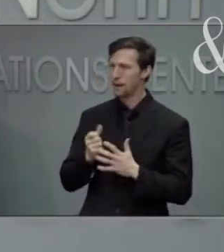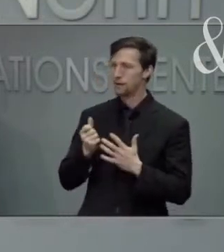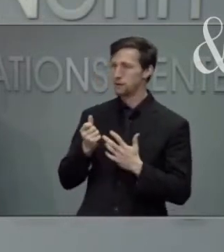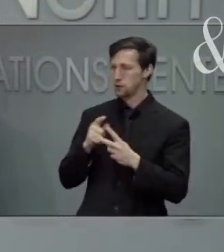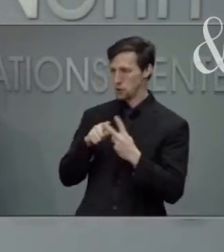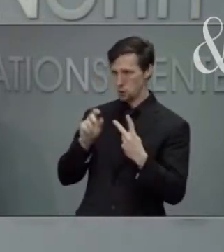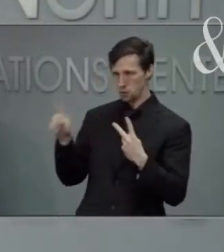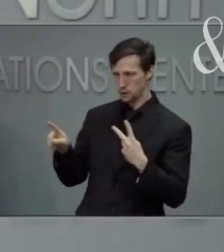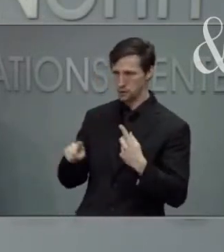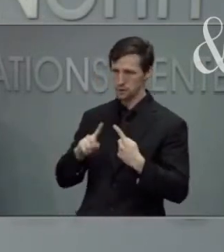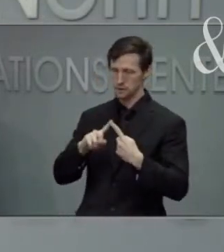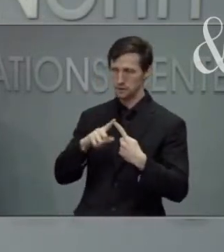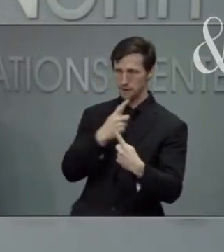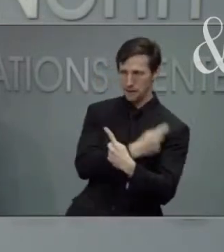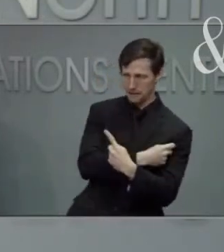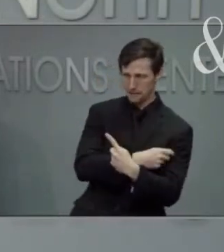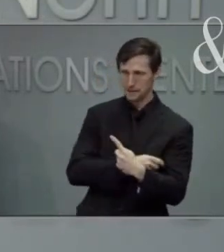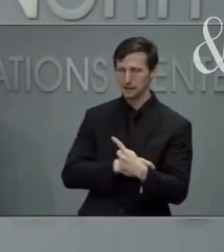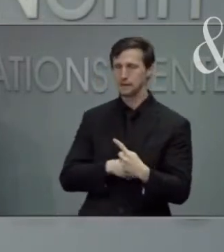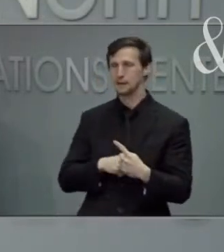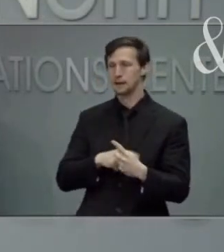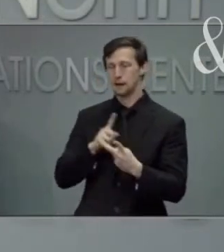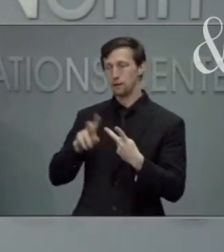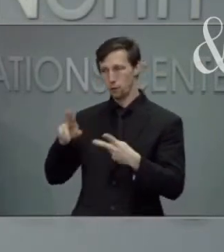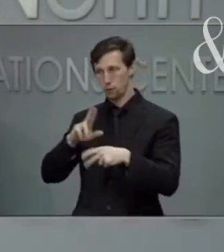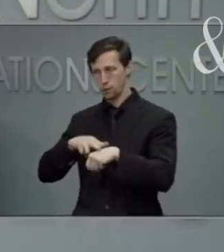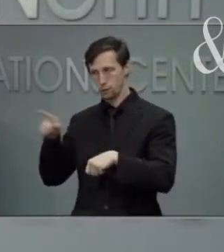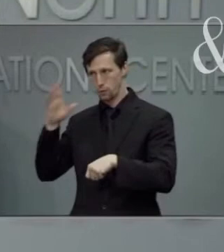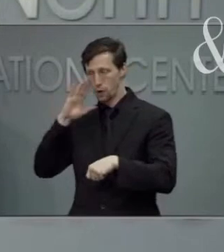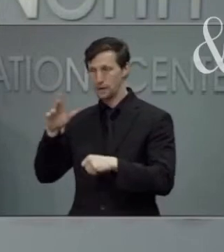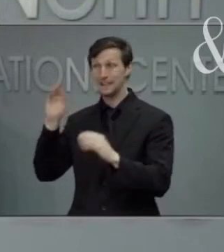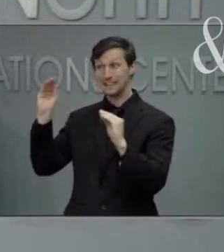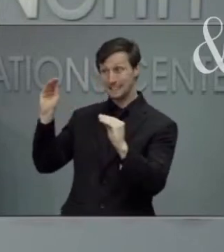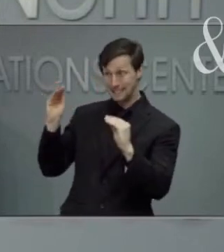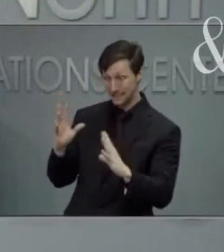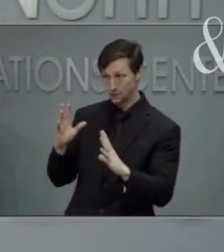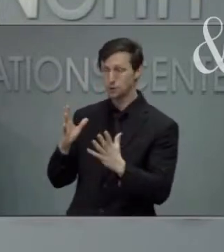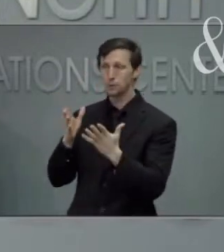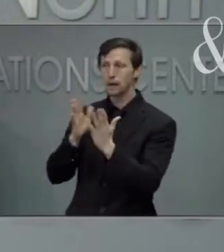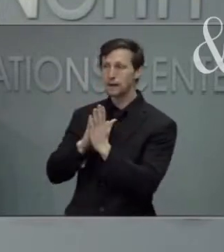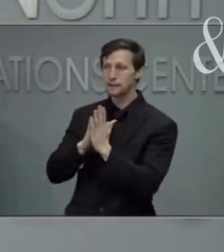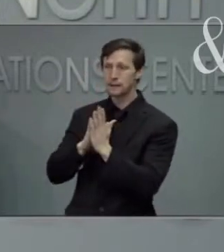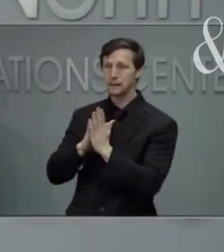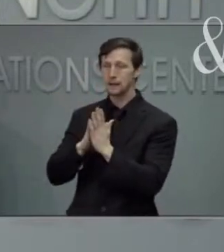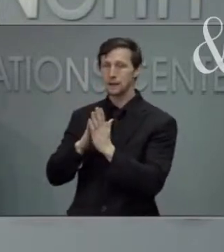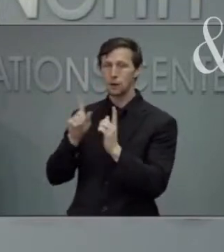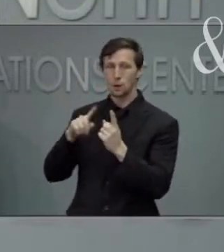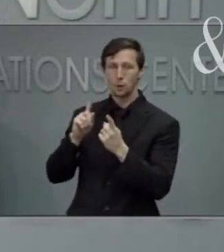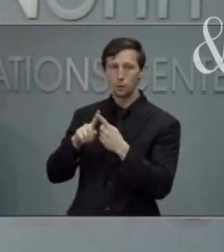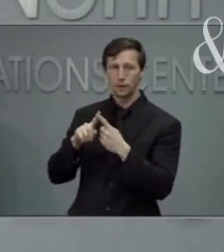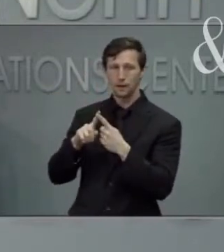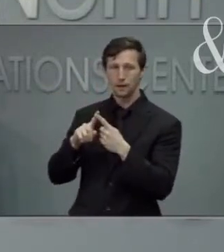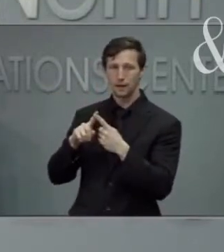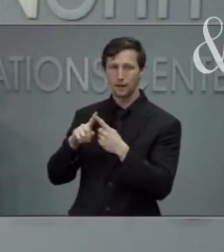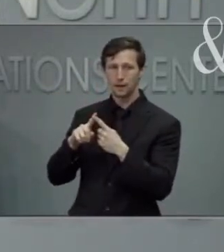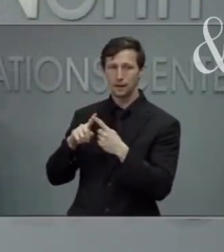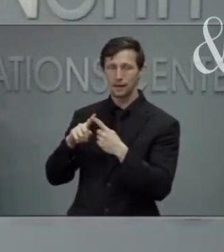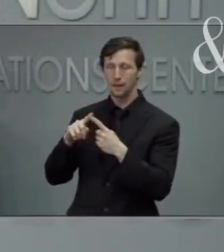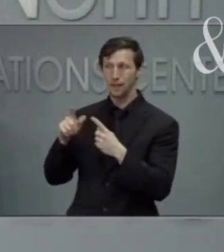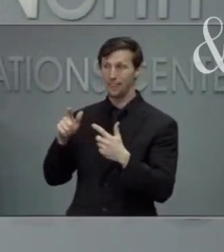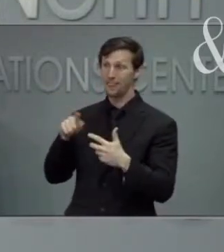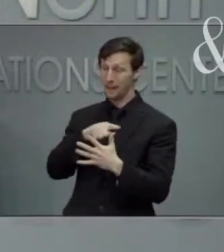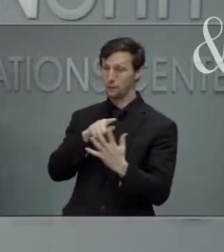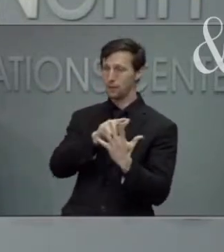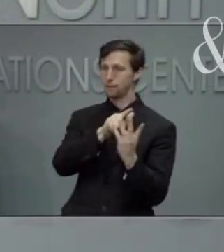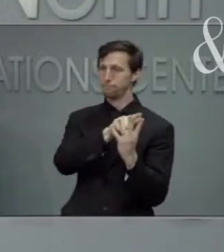One on the vaccinations, and of course, you know that teachers are asking about when they're in line next, and that's a few weeks away. Is there a plan for the